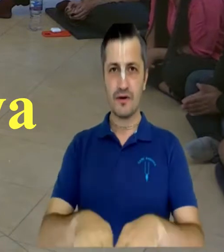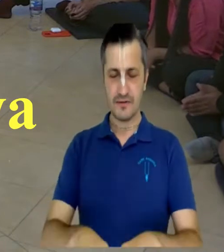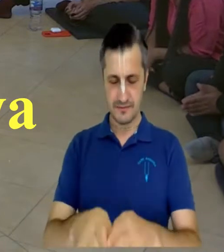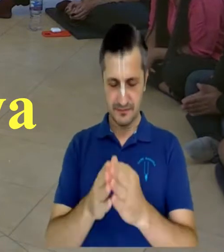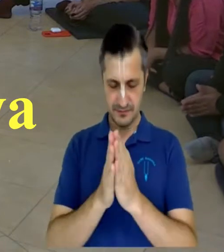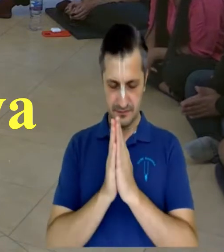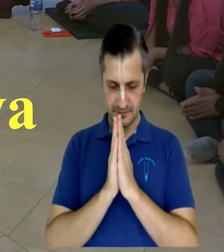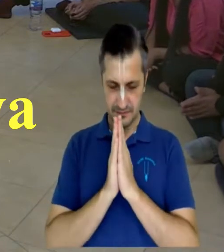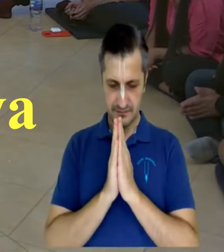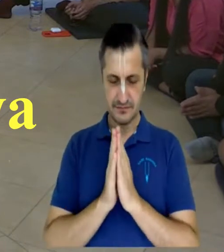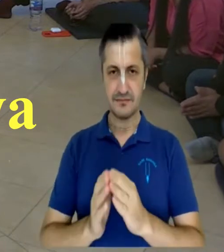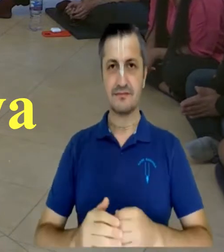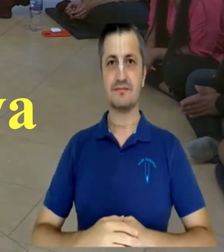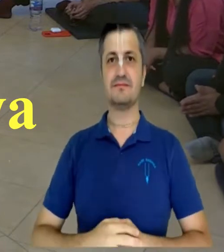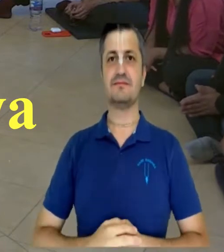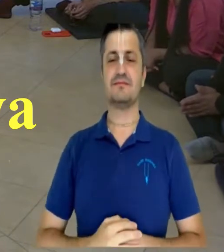Vasudevaya.